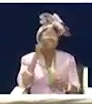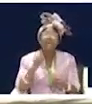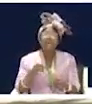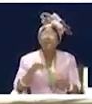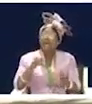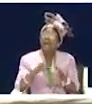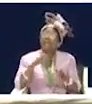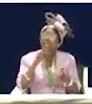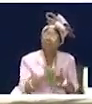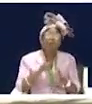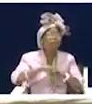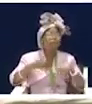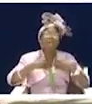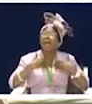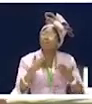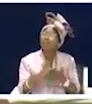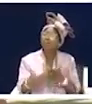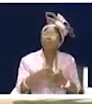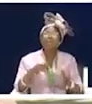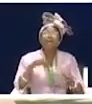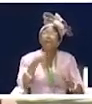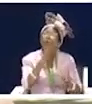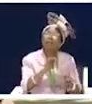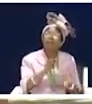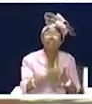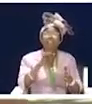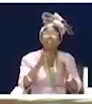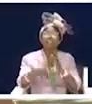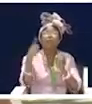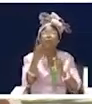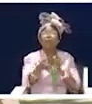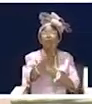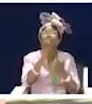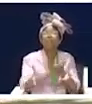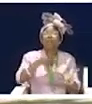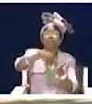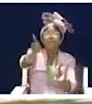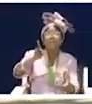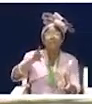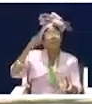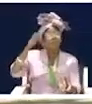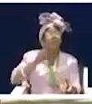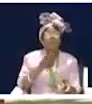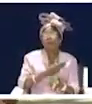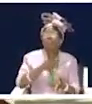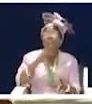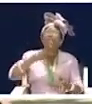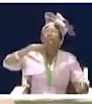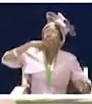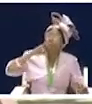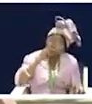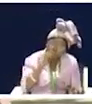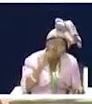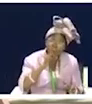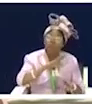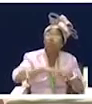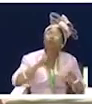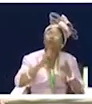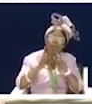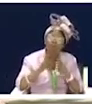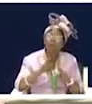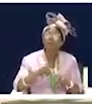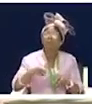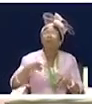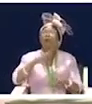God that can pay our ransom. Because the blood of Jesus, they said, shut up. Jesus cannot. I said, my God, we do it. When it